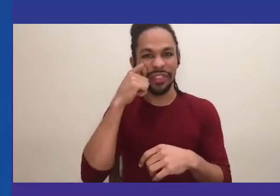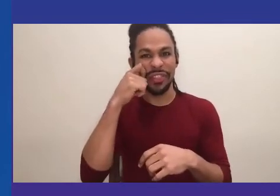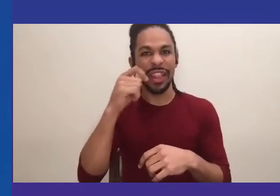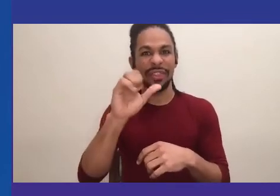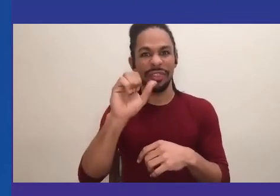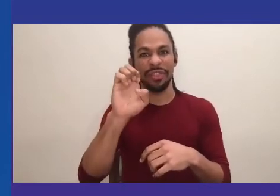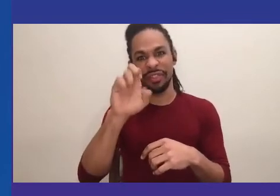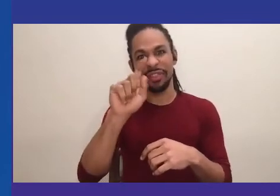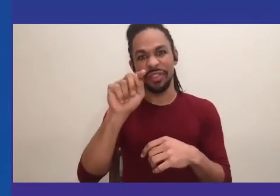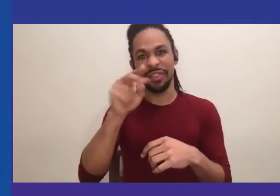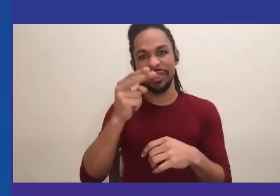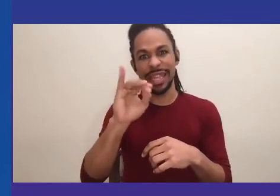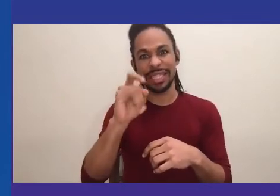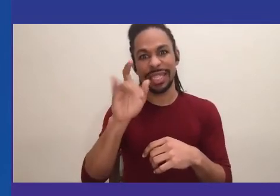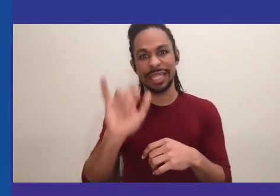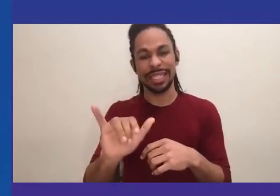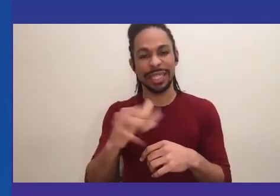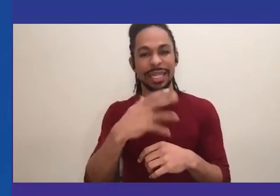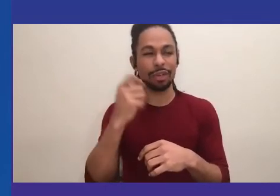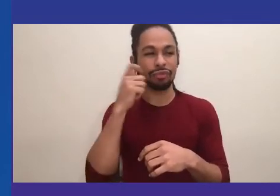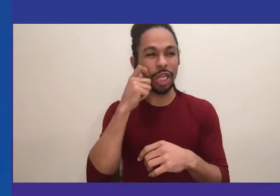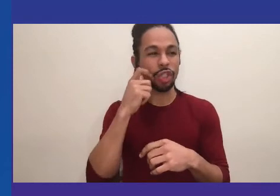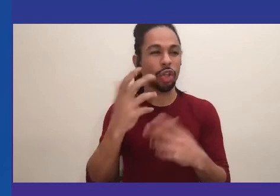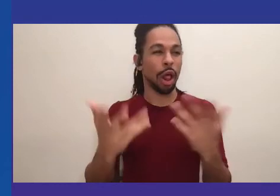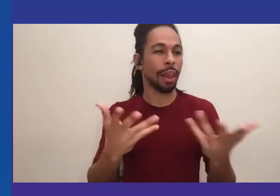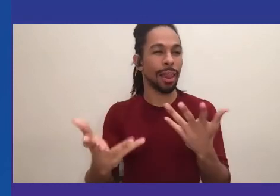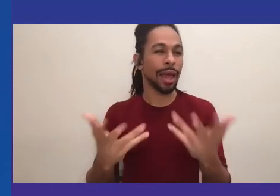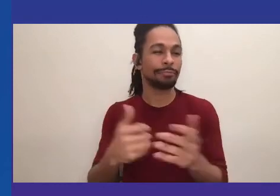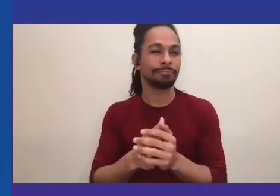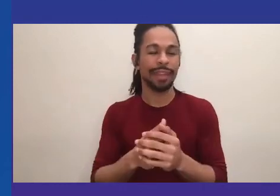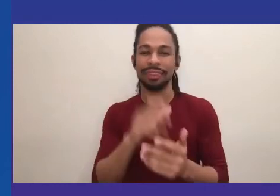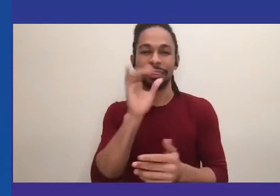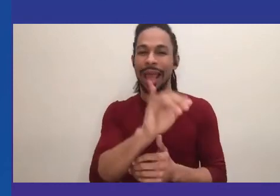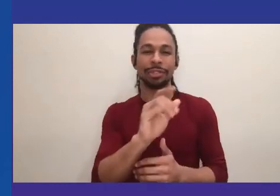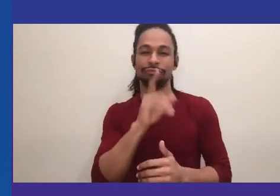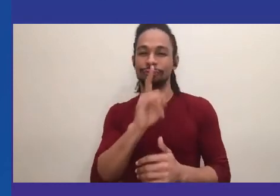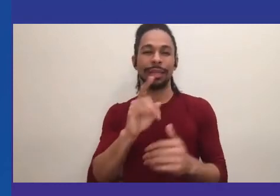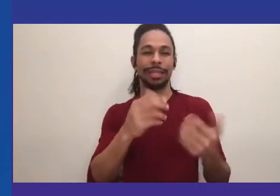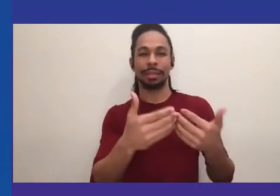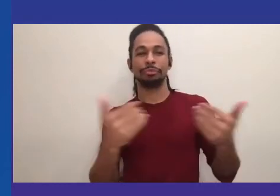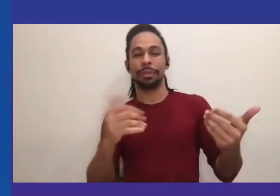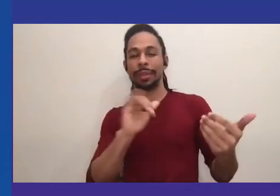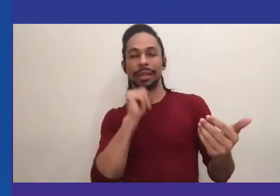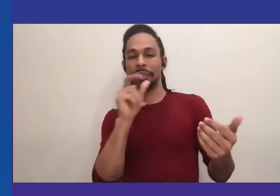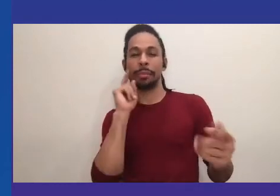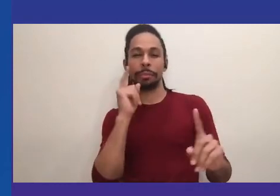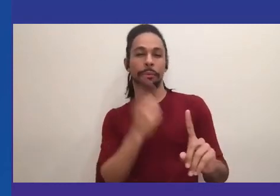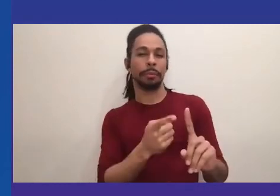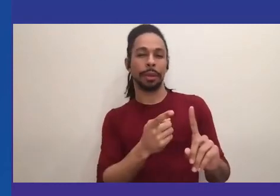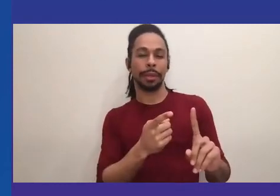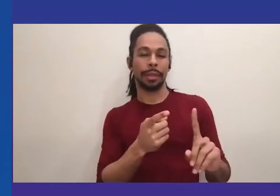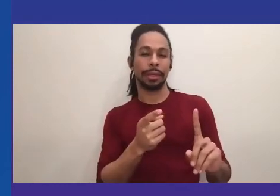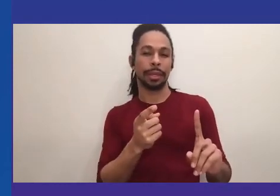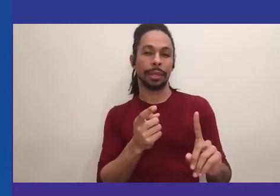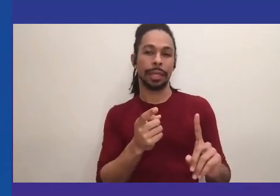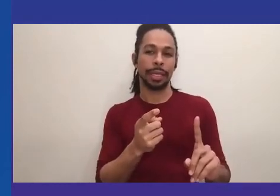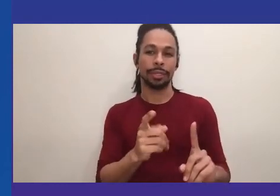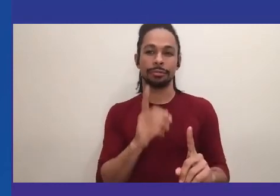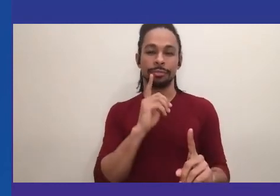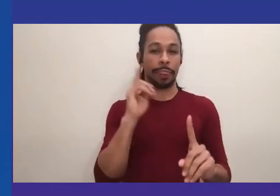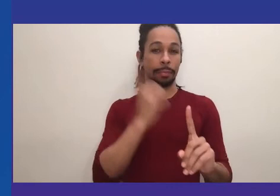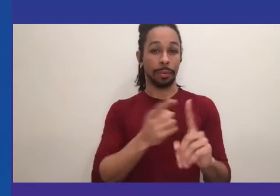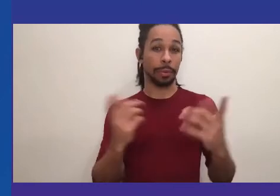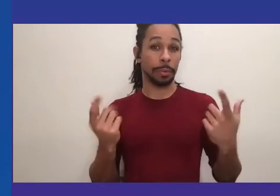racial, I mean, that really is not the point, but it's about the being able to